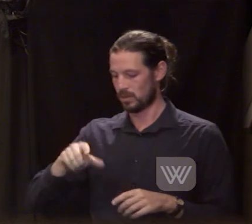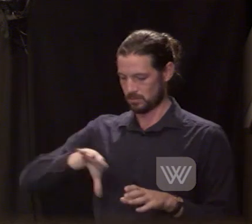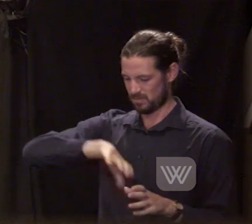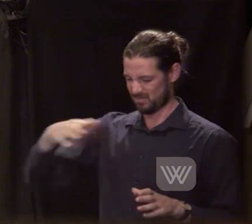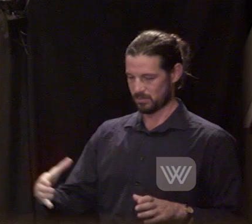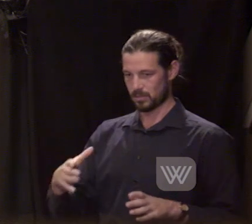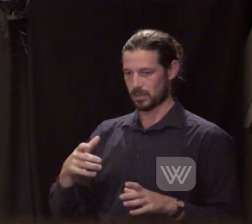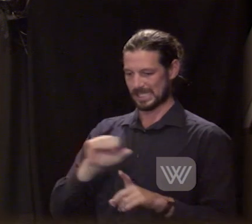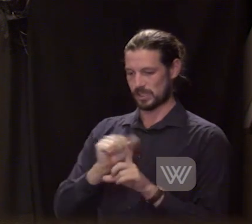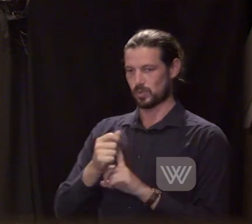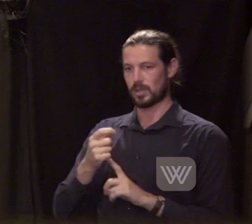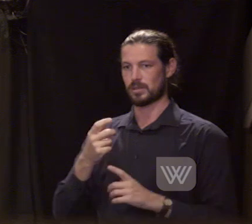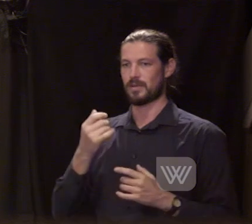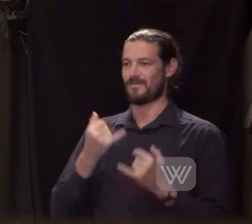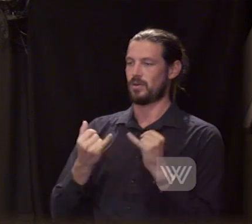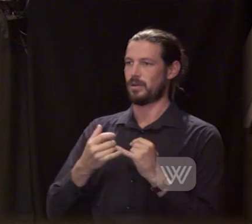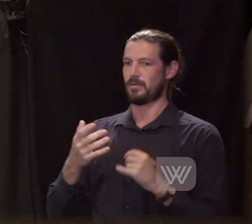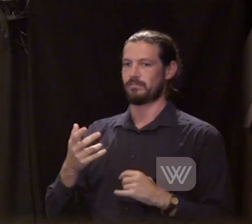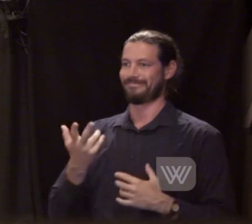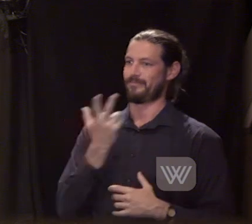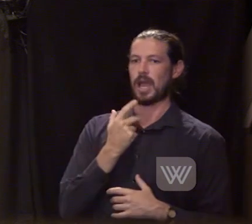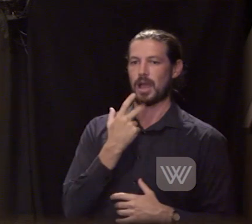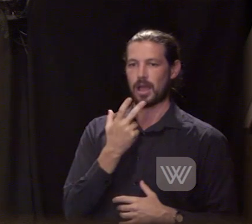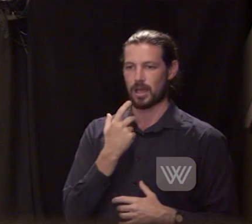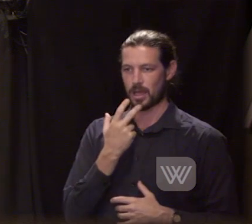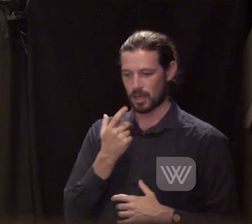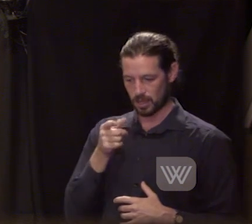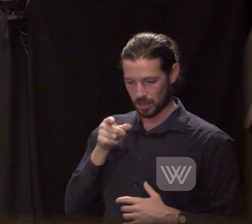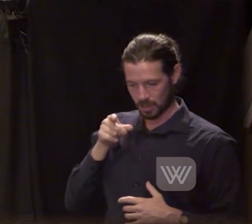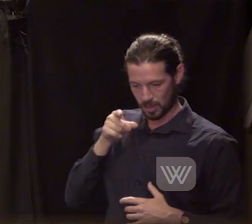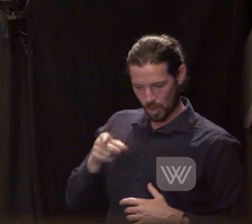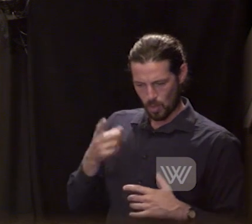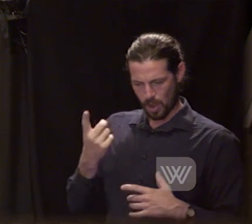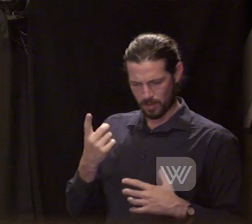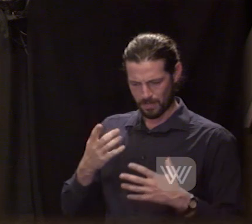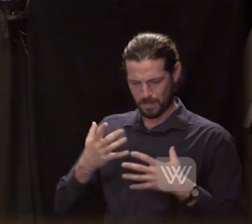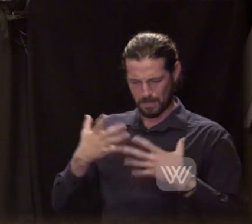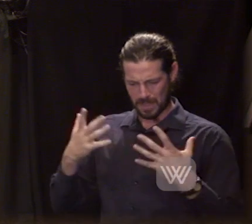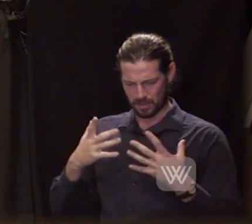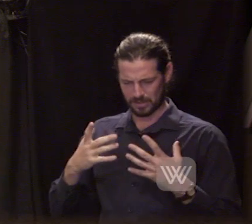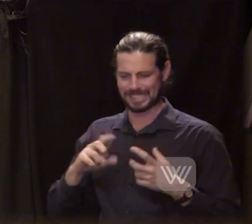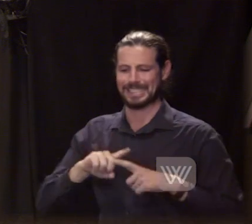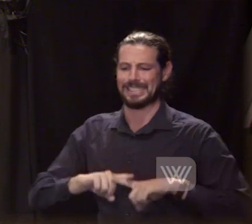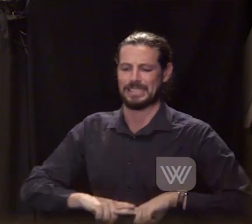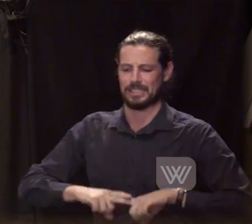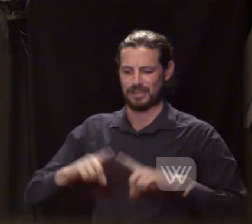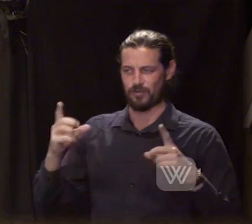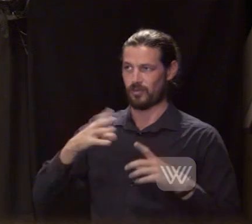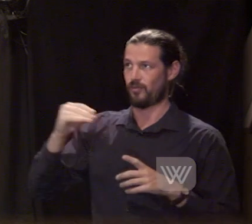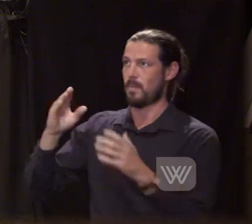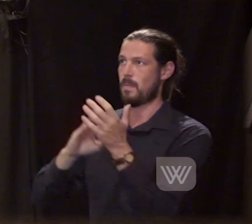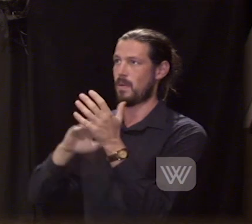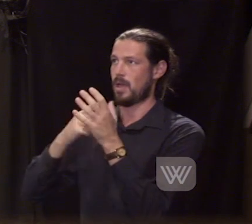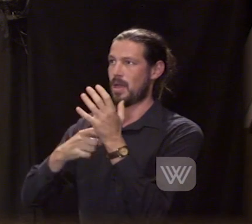and the big thing that is missing from your situation is that you're never going to die there, which is something that must be in